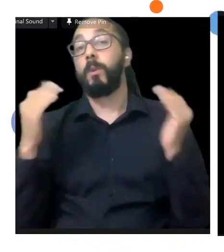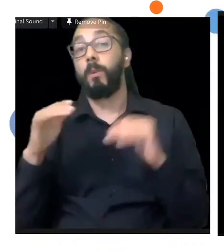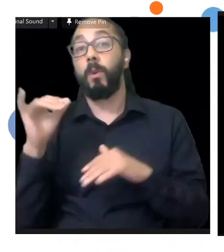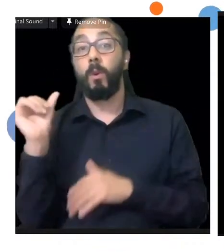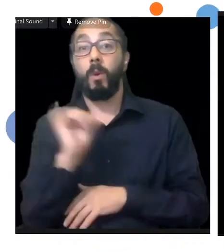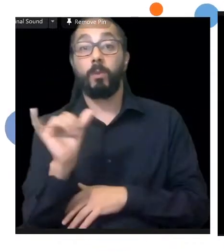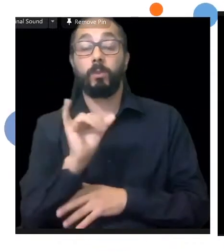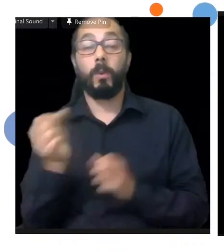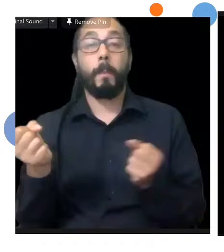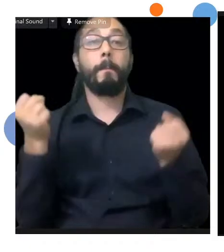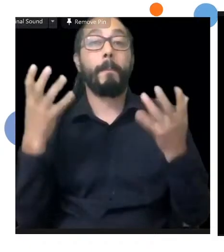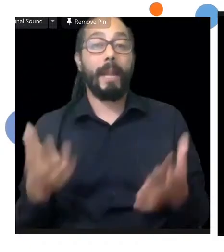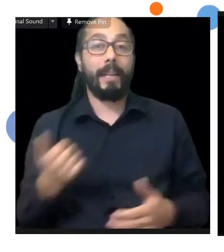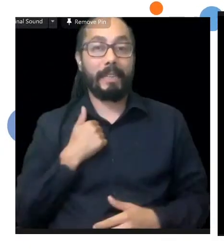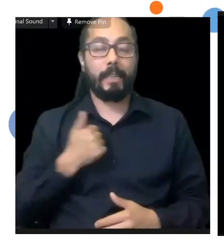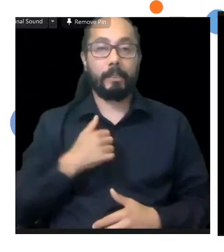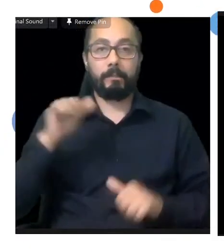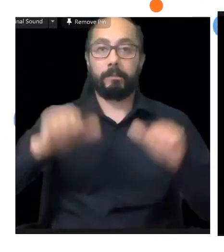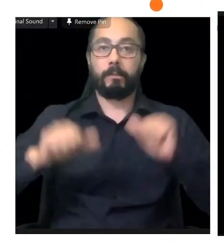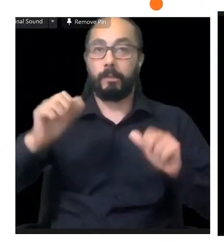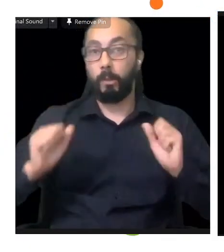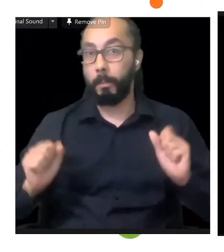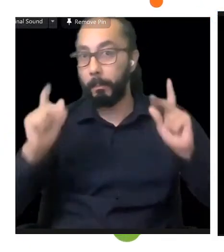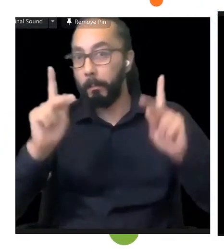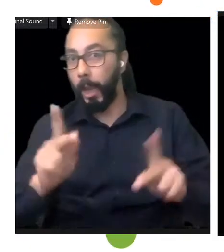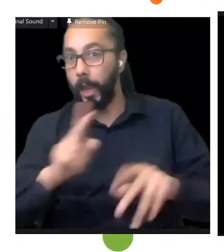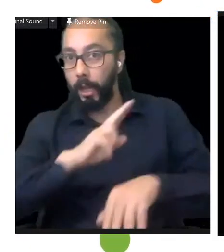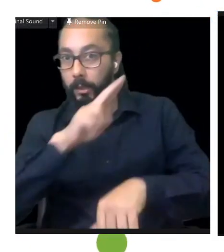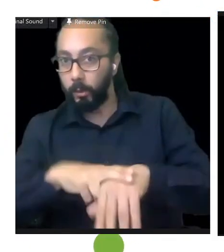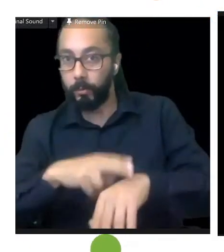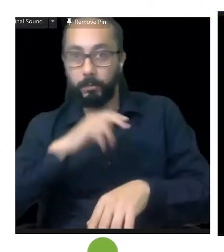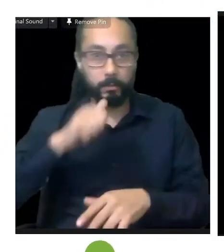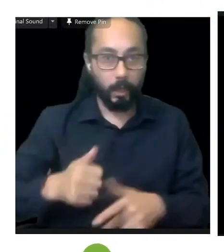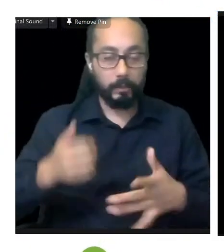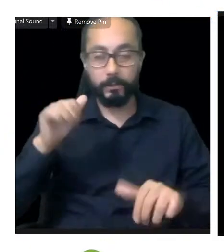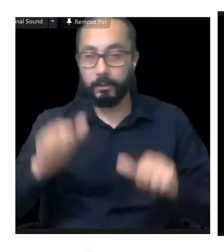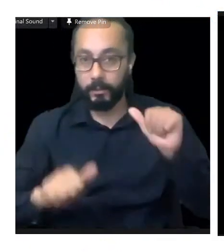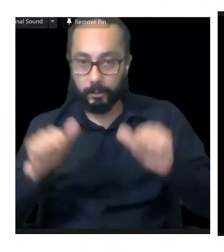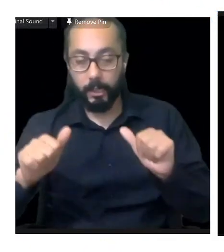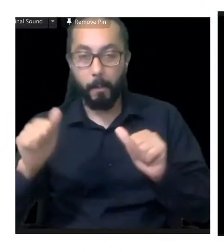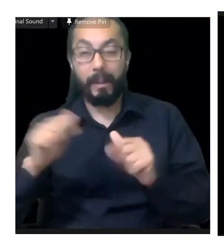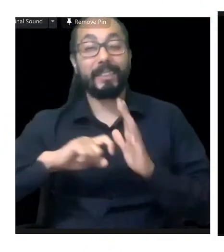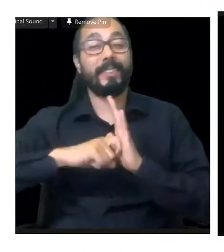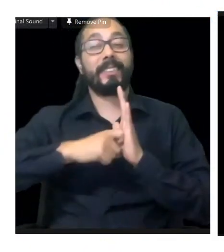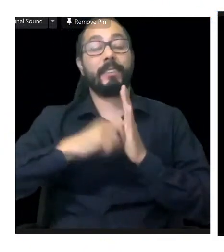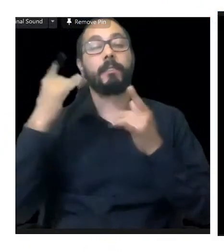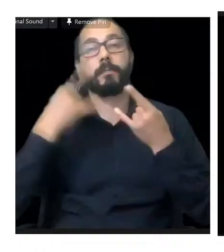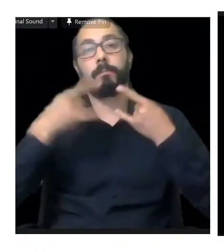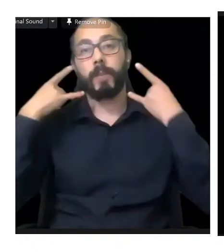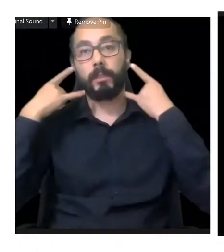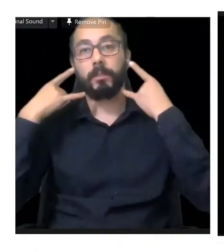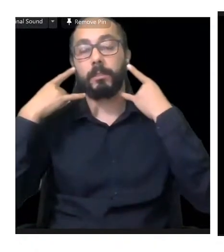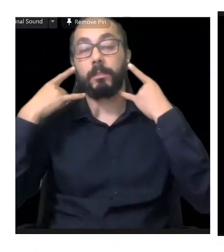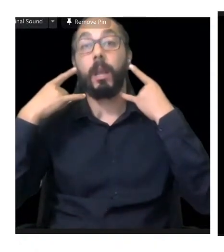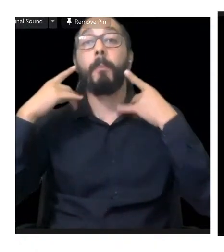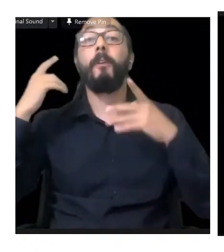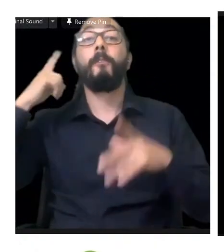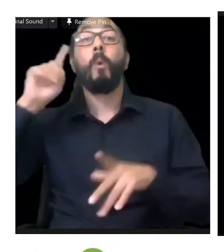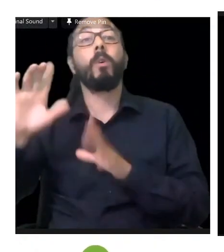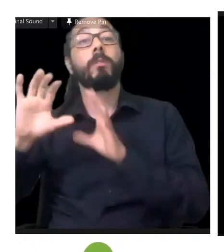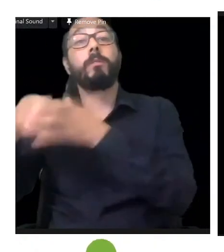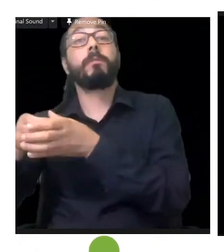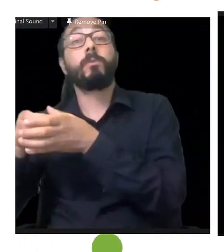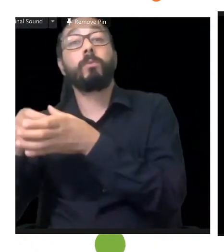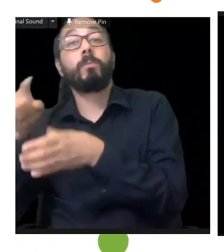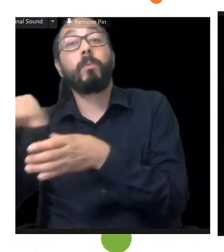return, vaccines being a key signal. But for those that are ready to return now, masks at the top of the list in order to make